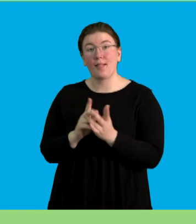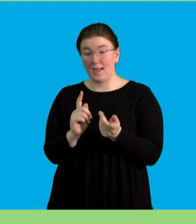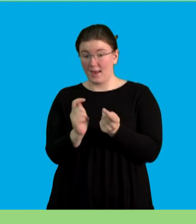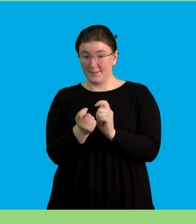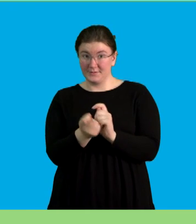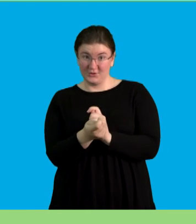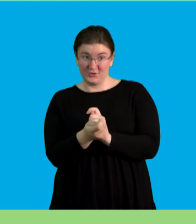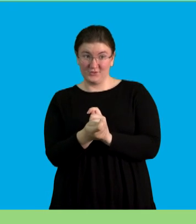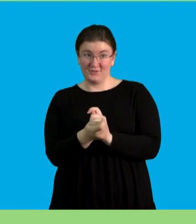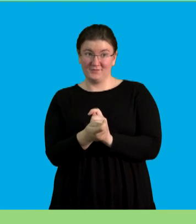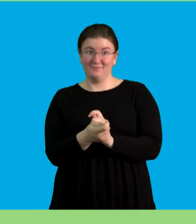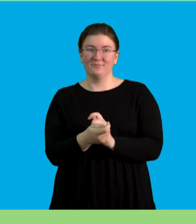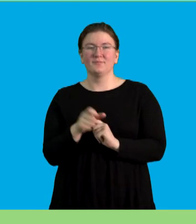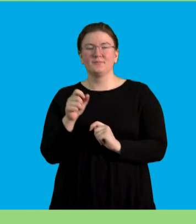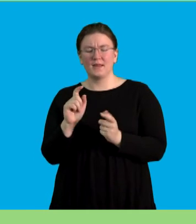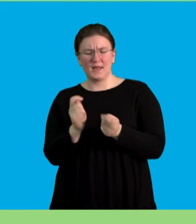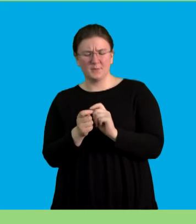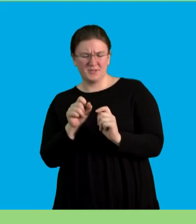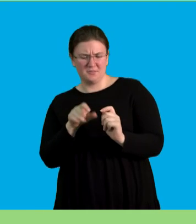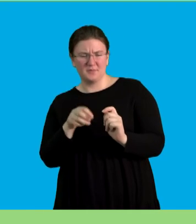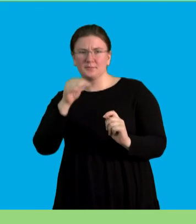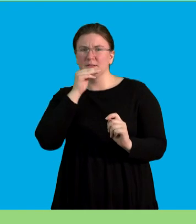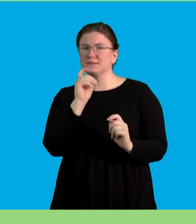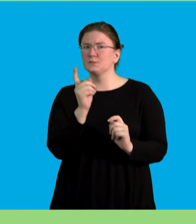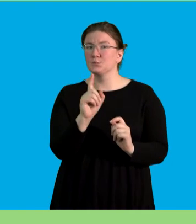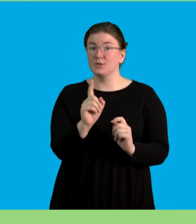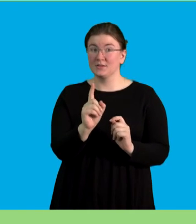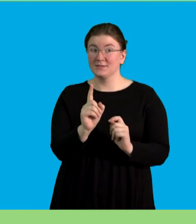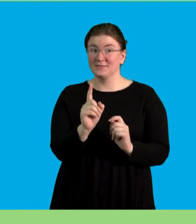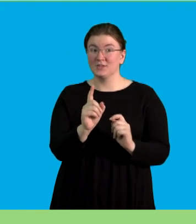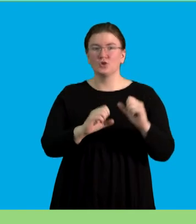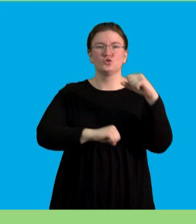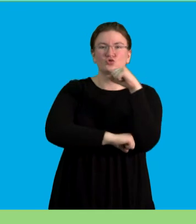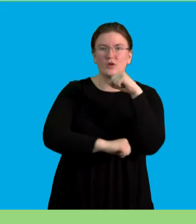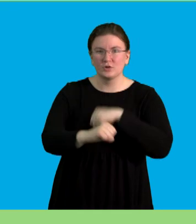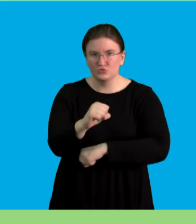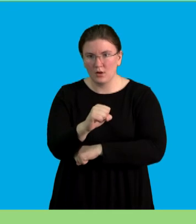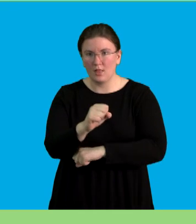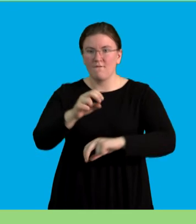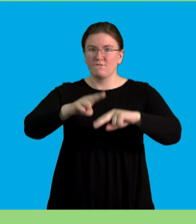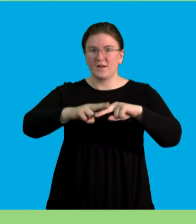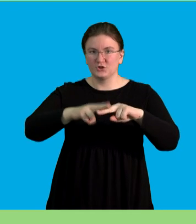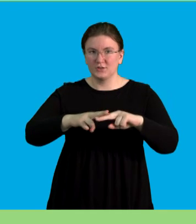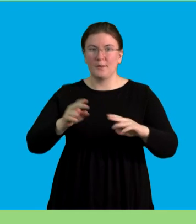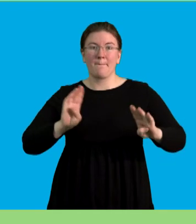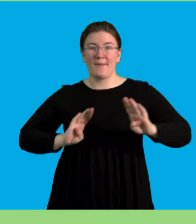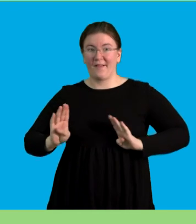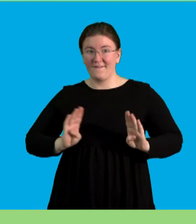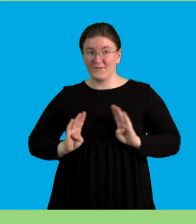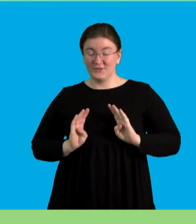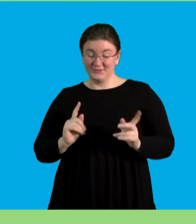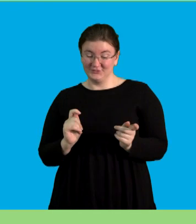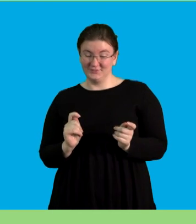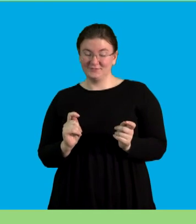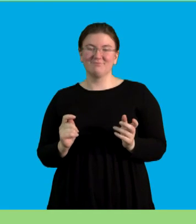across words such as adaptation. This refers to the change in the structural,